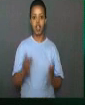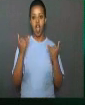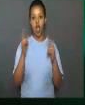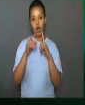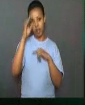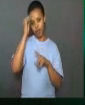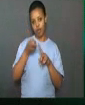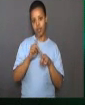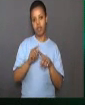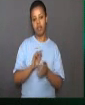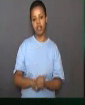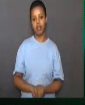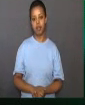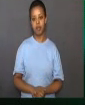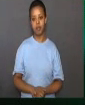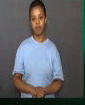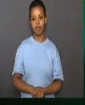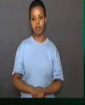Let's get back to our lesson.